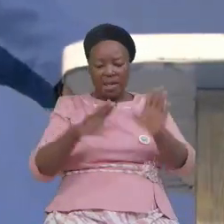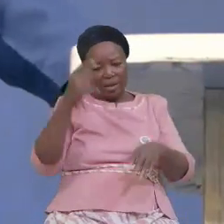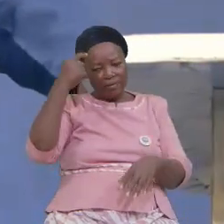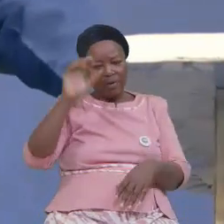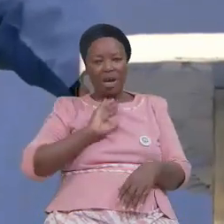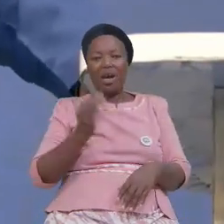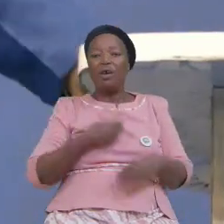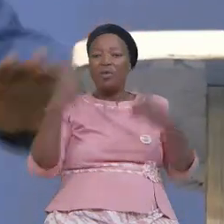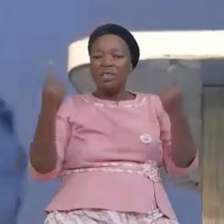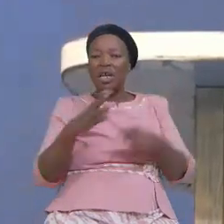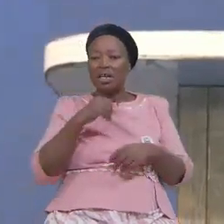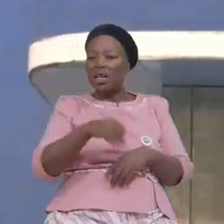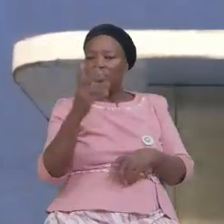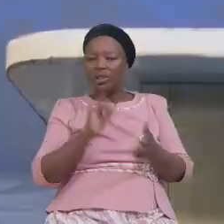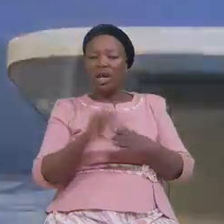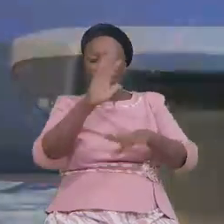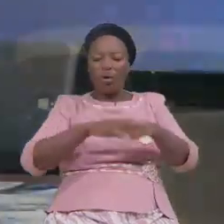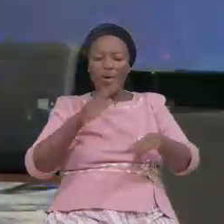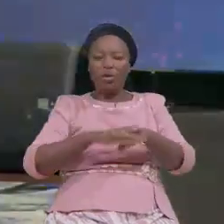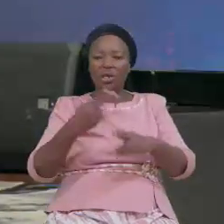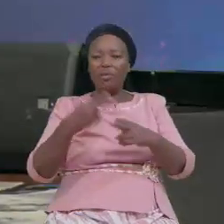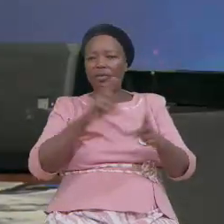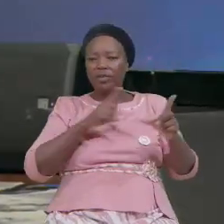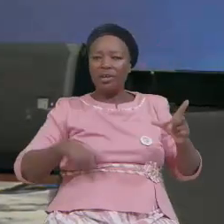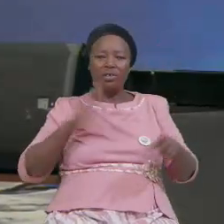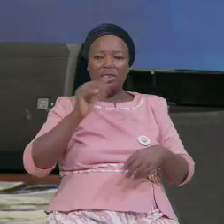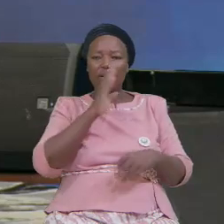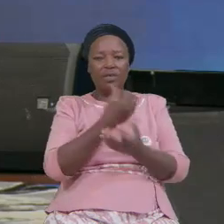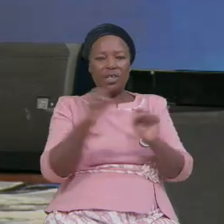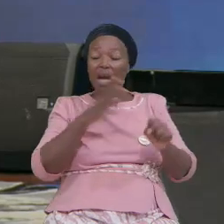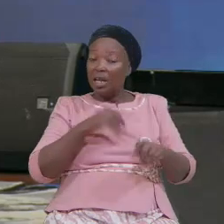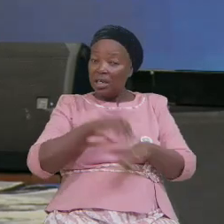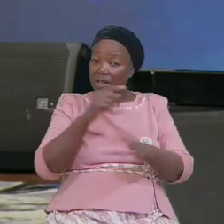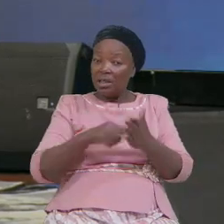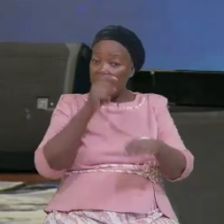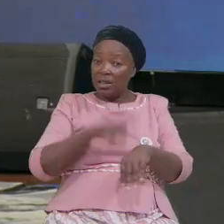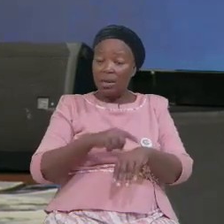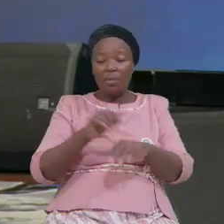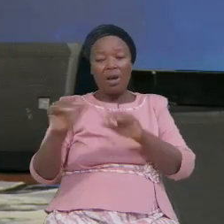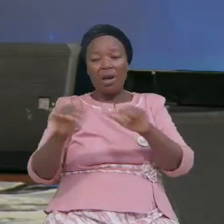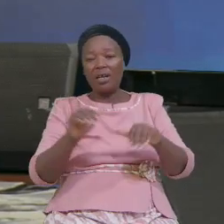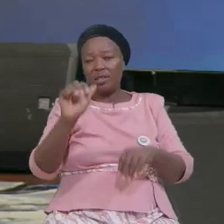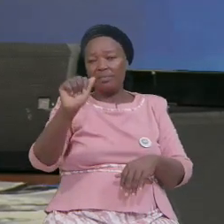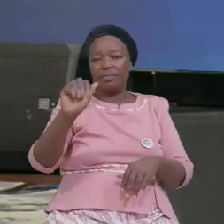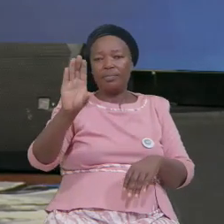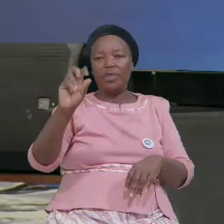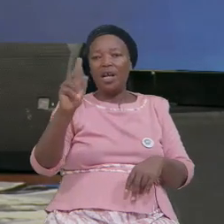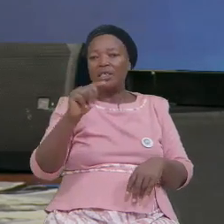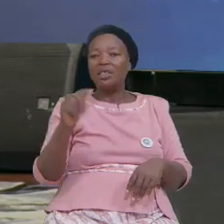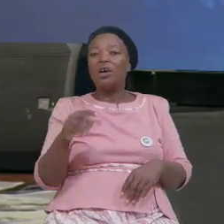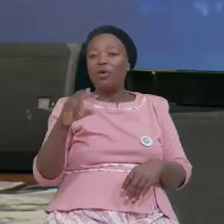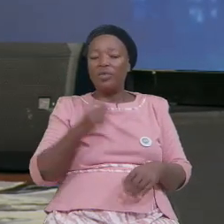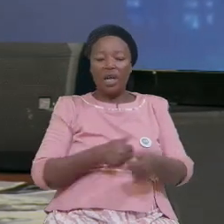the Lord shall be saved. And at this time, Acts of the Apostles, they continued in